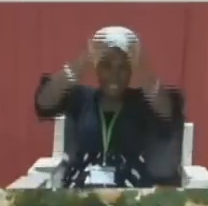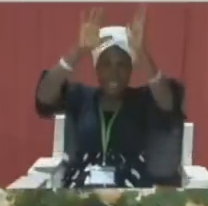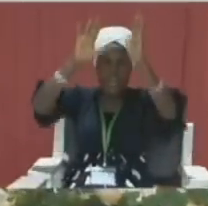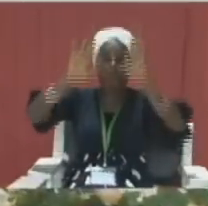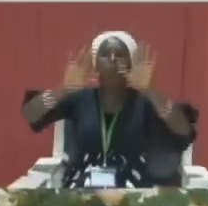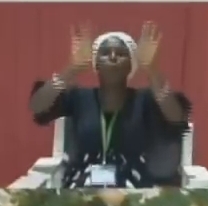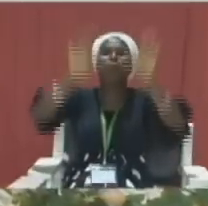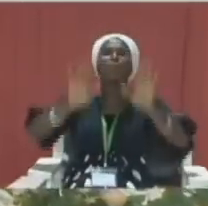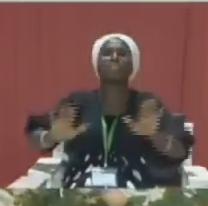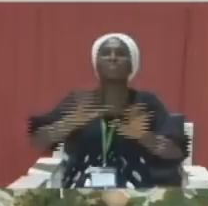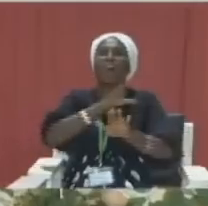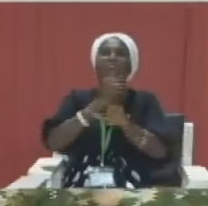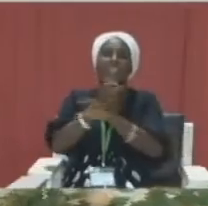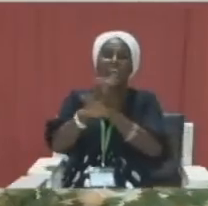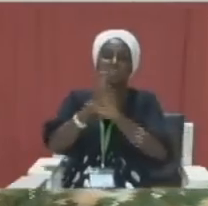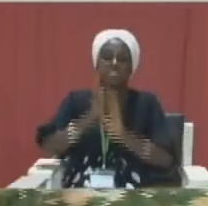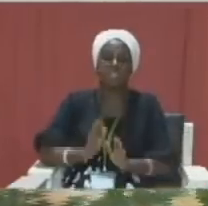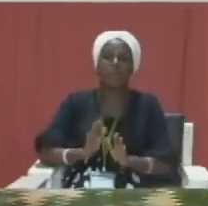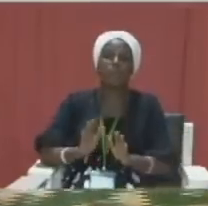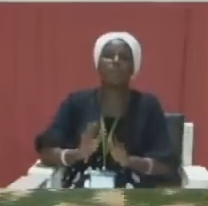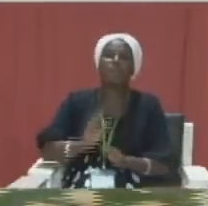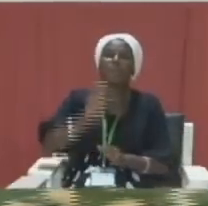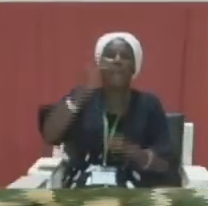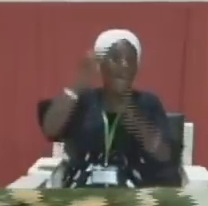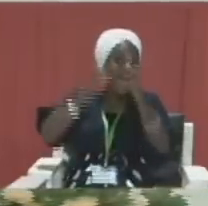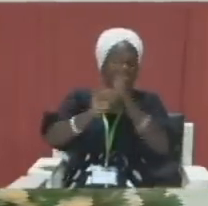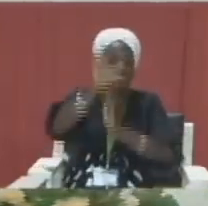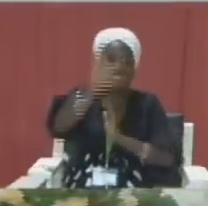Counselor. But in Isaiah 7:14,